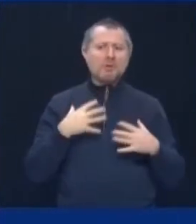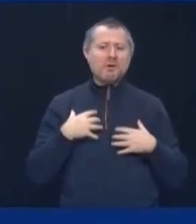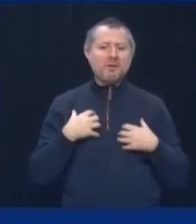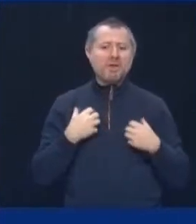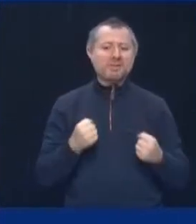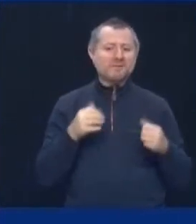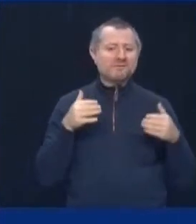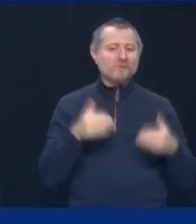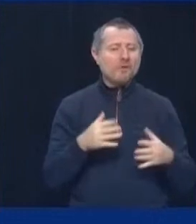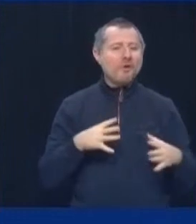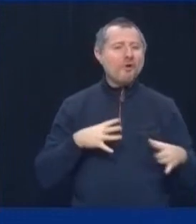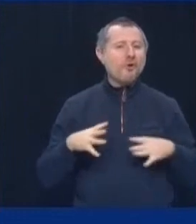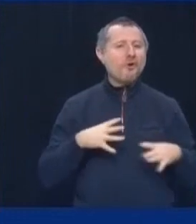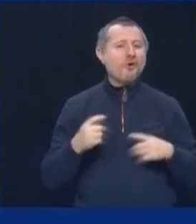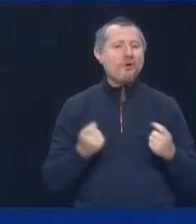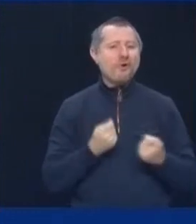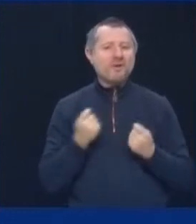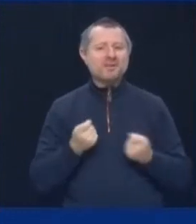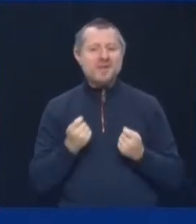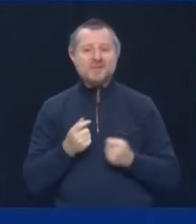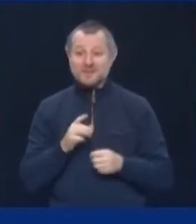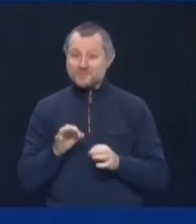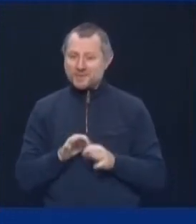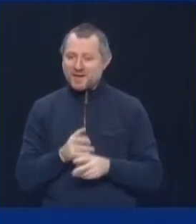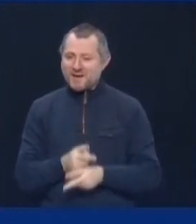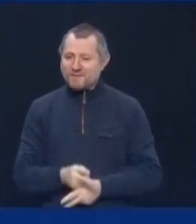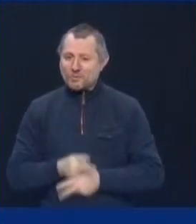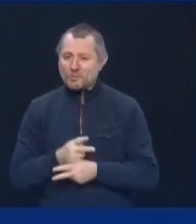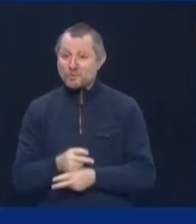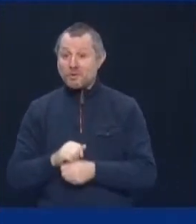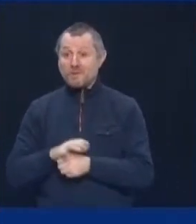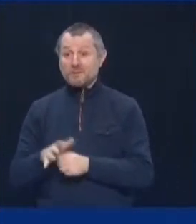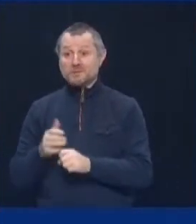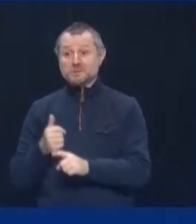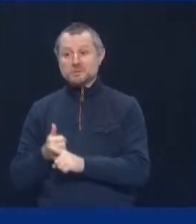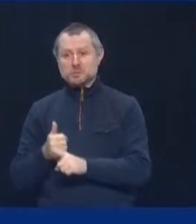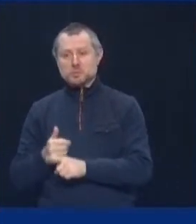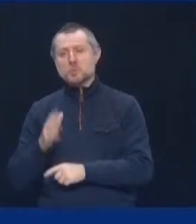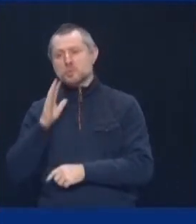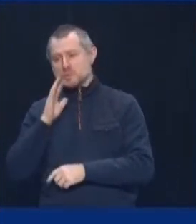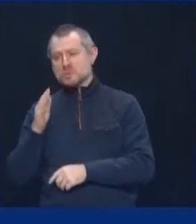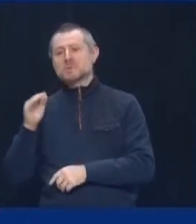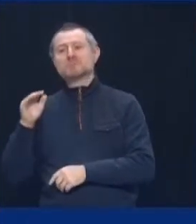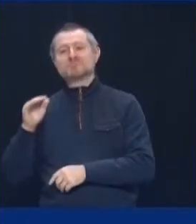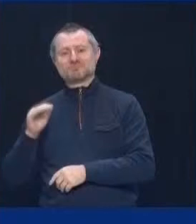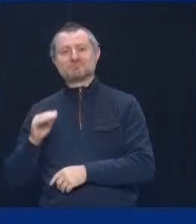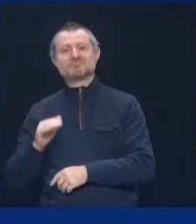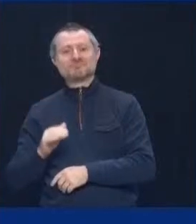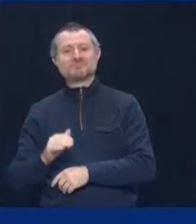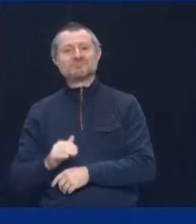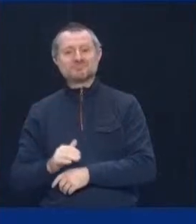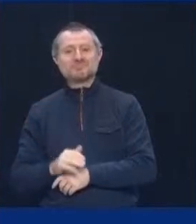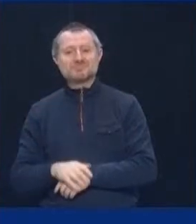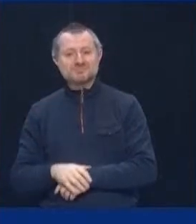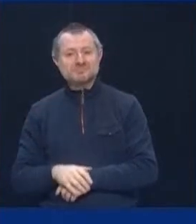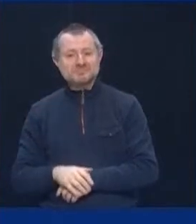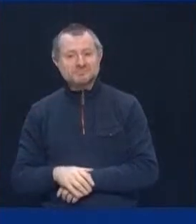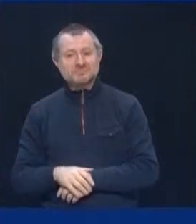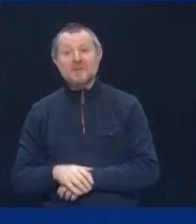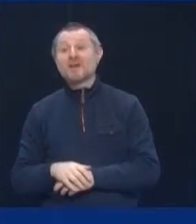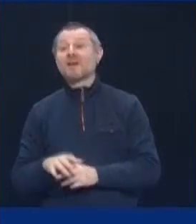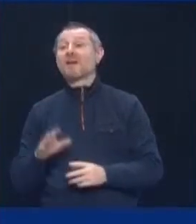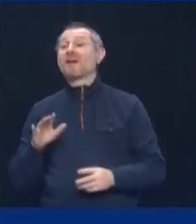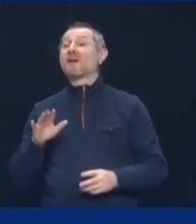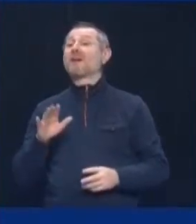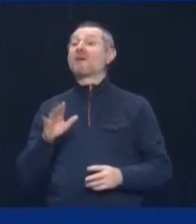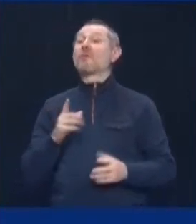and if they're careful, the rate will come down. I think what the mayor, I think a